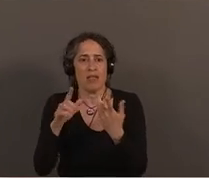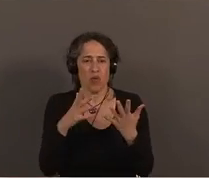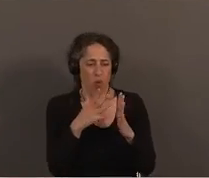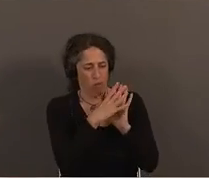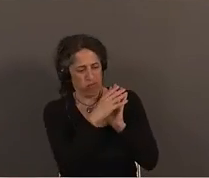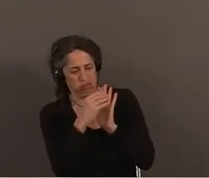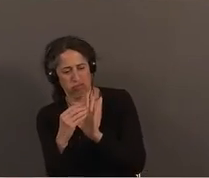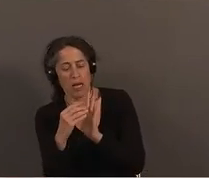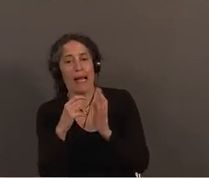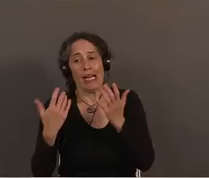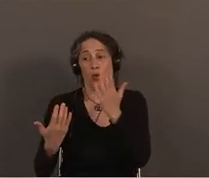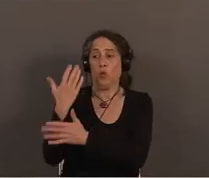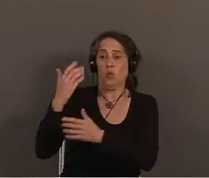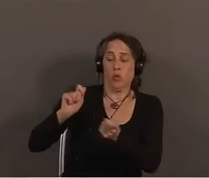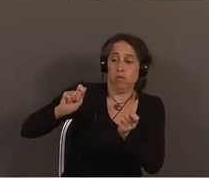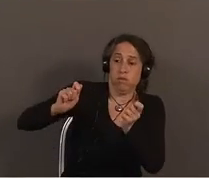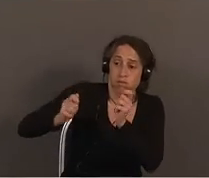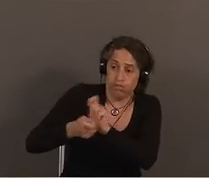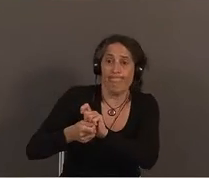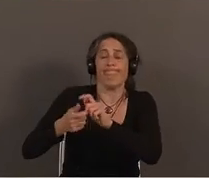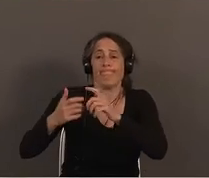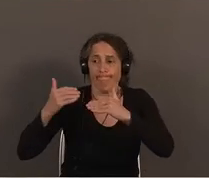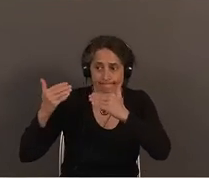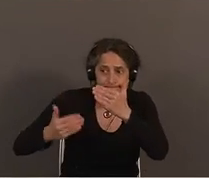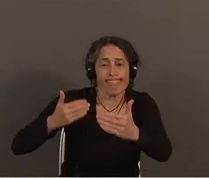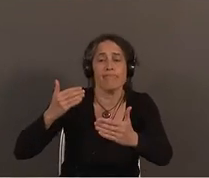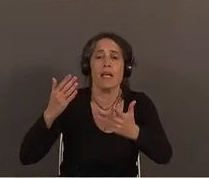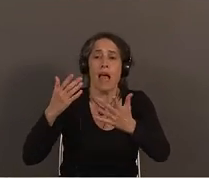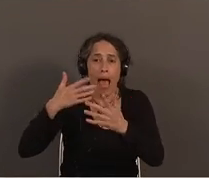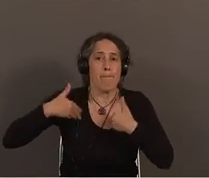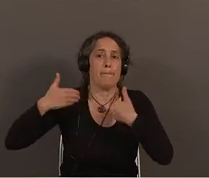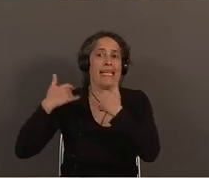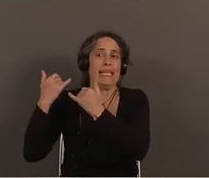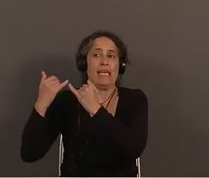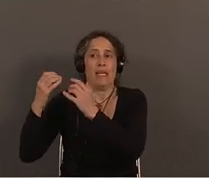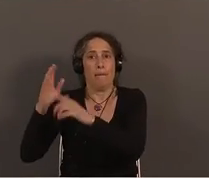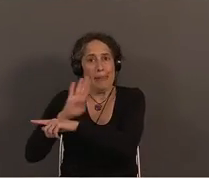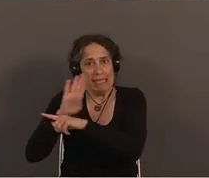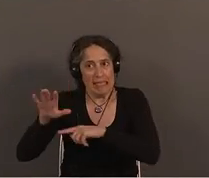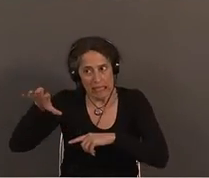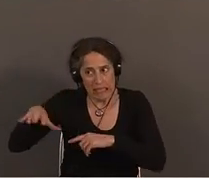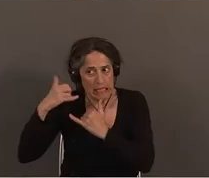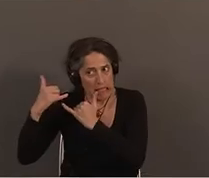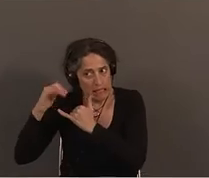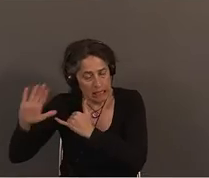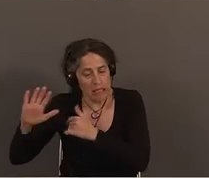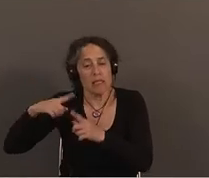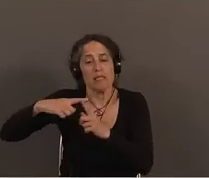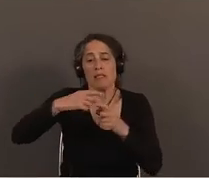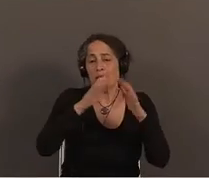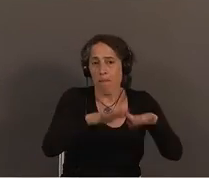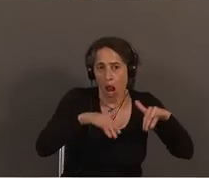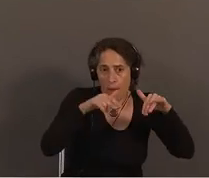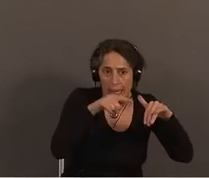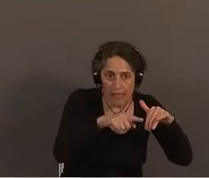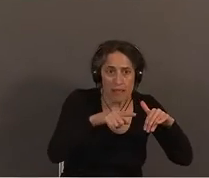excellent cooperation between the industry representatives, the Commission, and the Parliament to actually find the right solution. As you said, it was not if, it